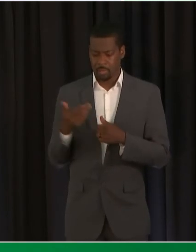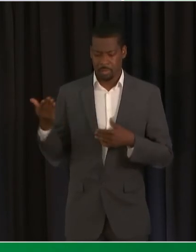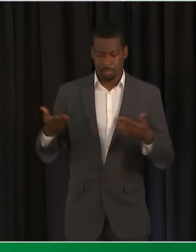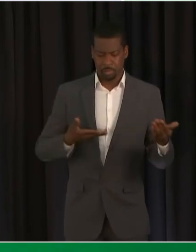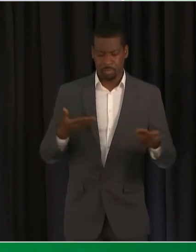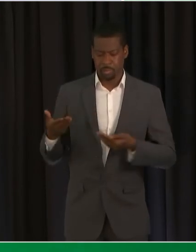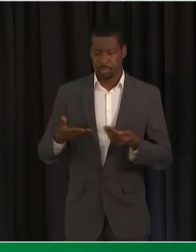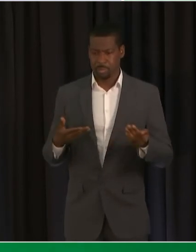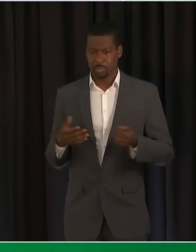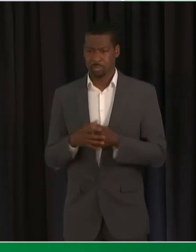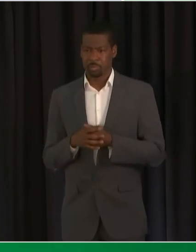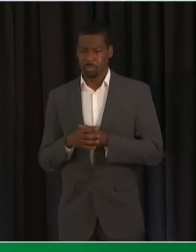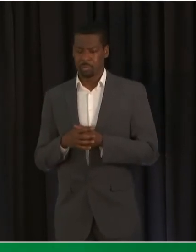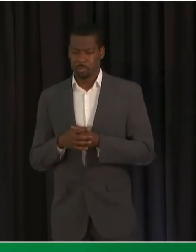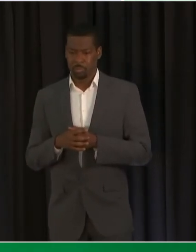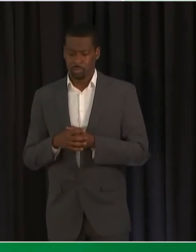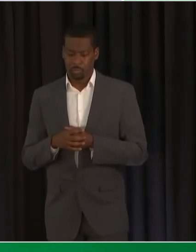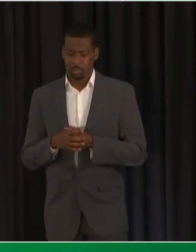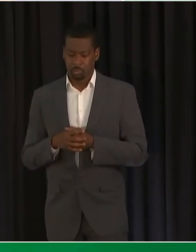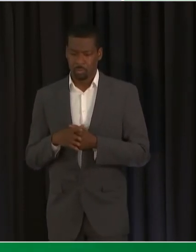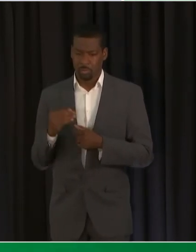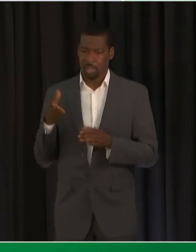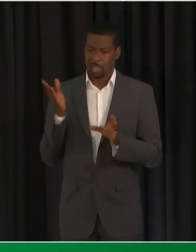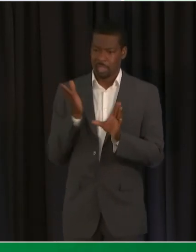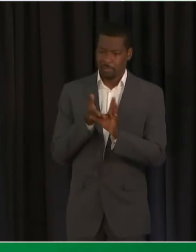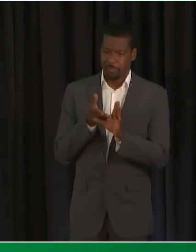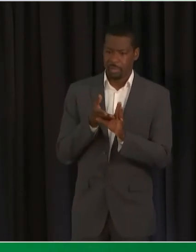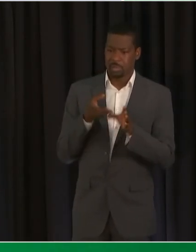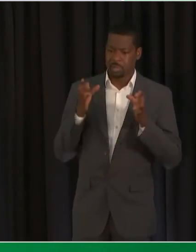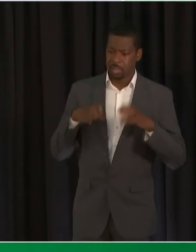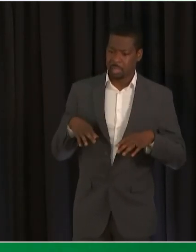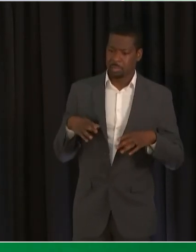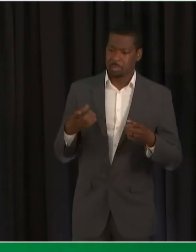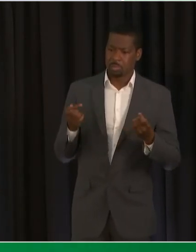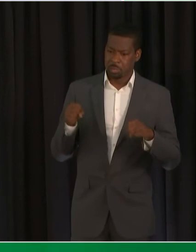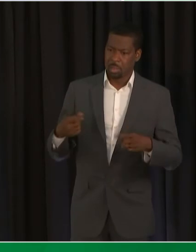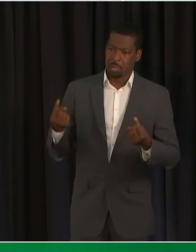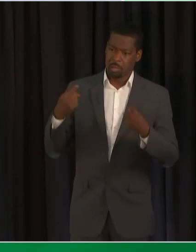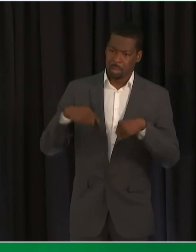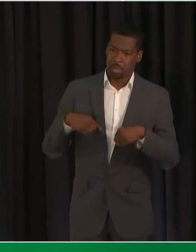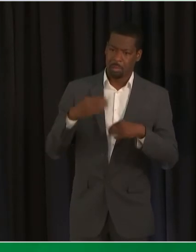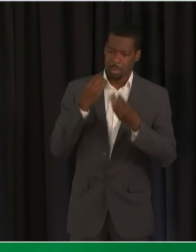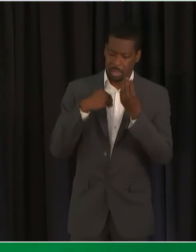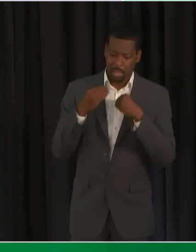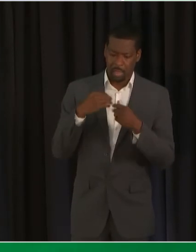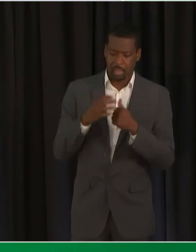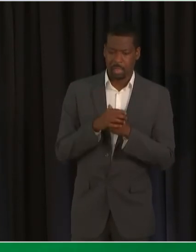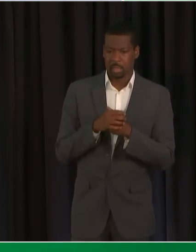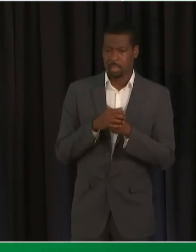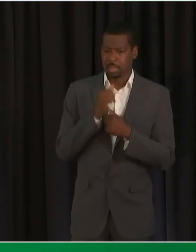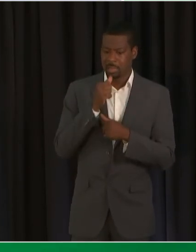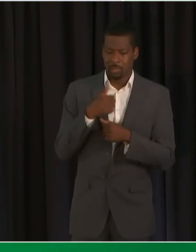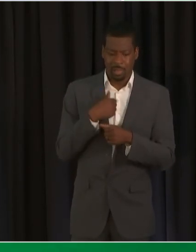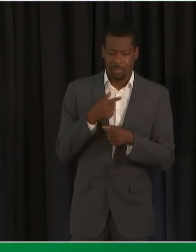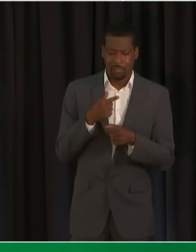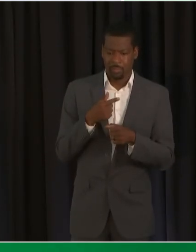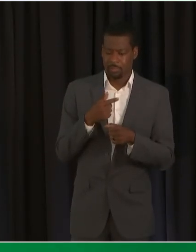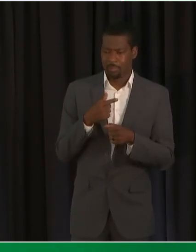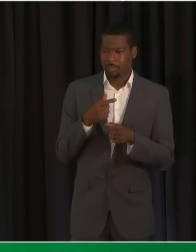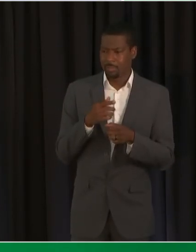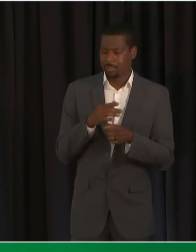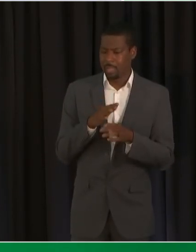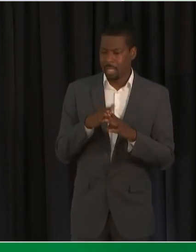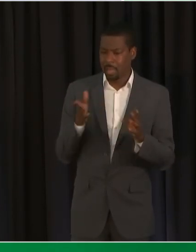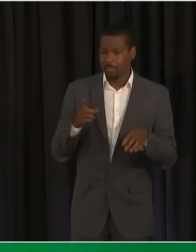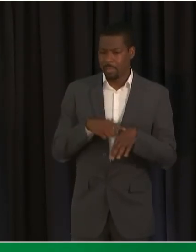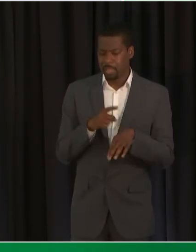back, to run a shift, and to convince customers to come back and feel safe in the restaurant. I don't have all the time in the world to get all of my documentation